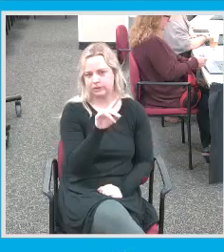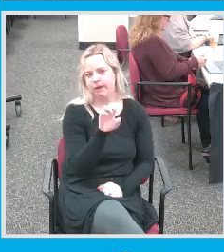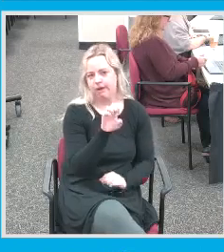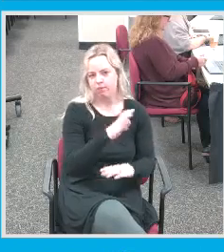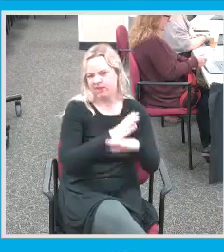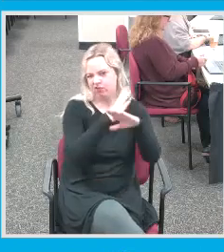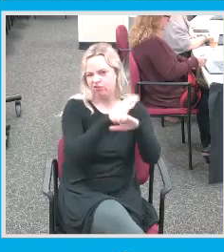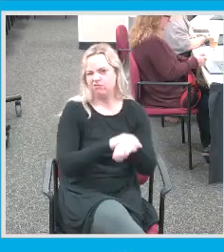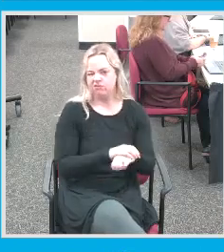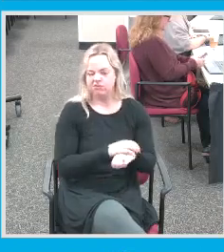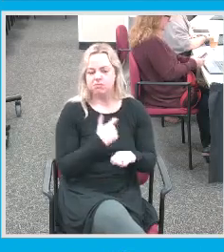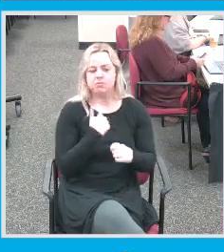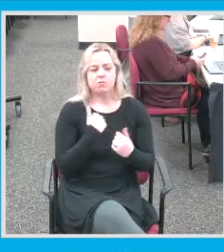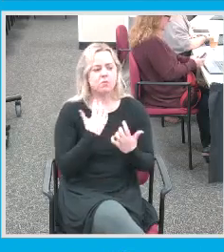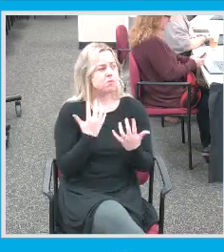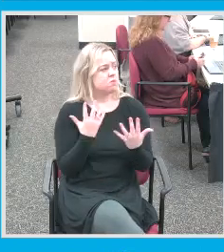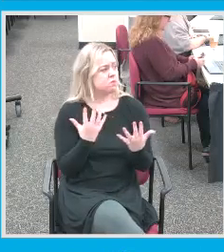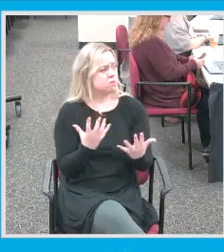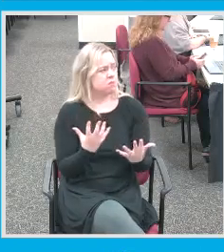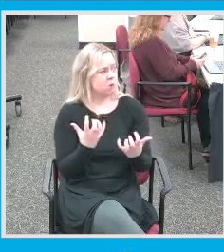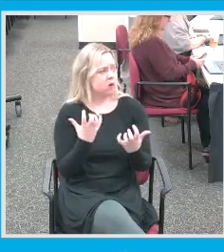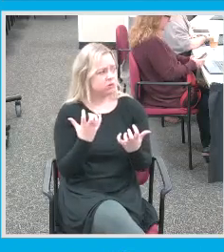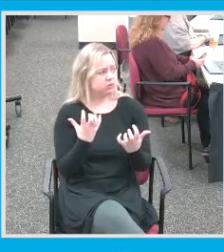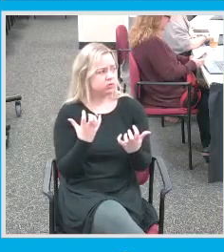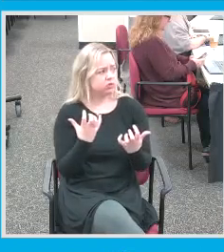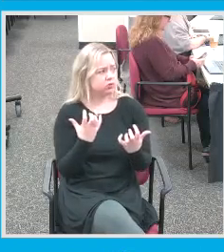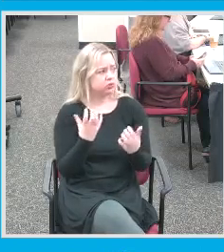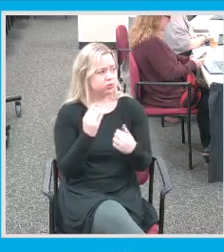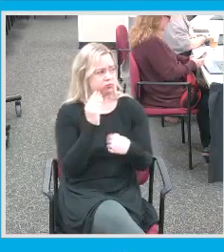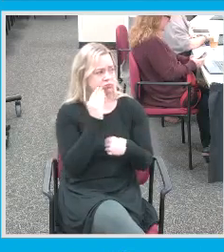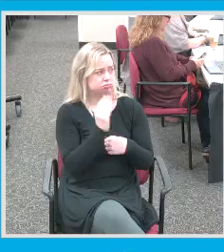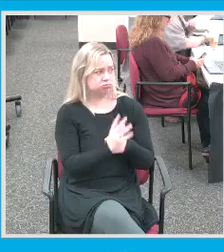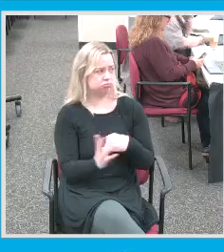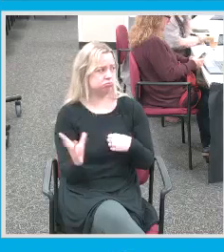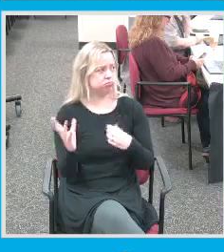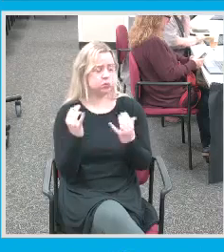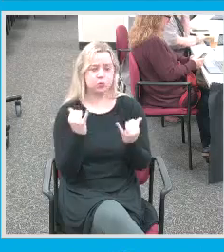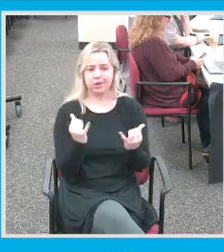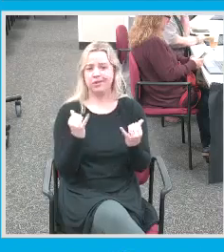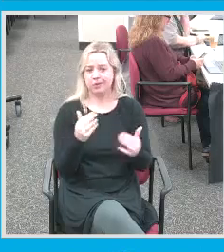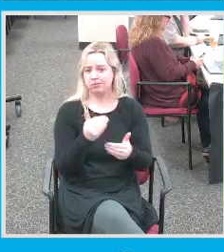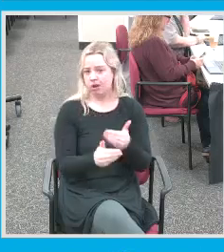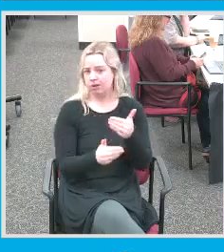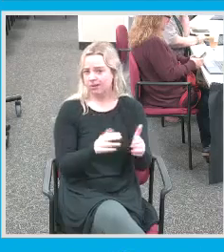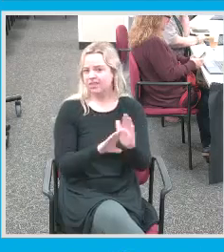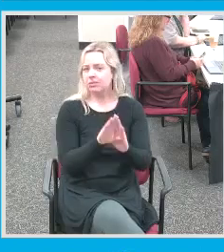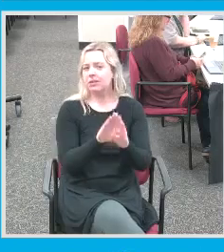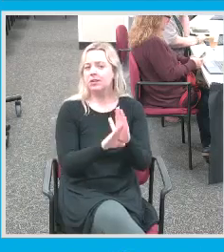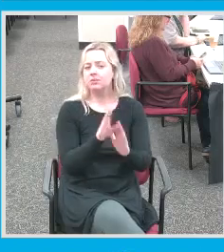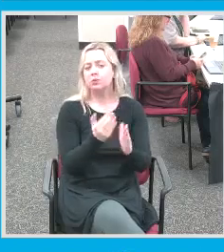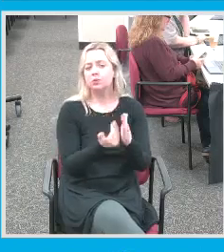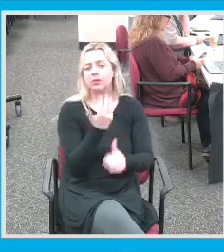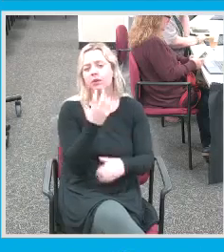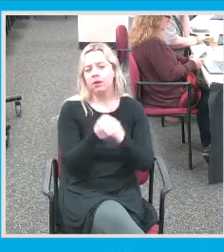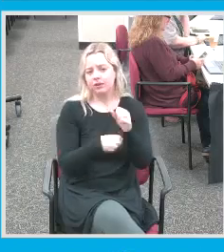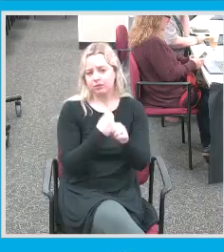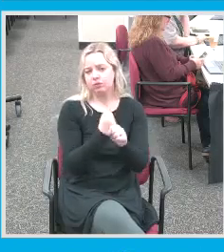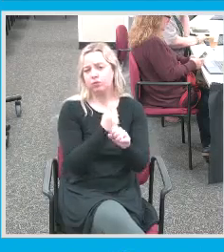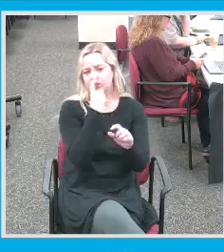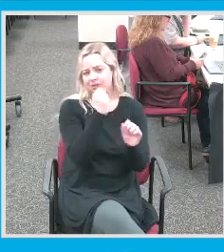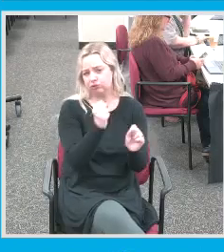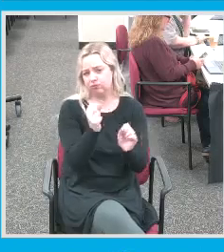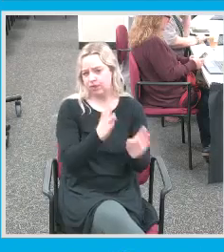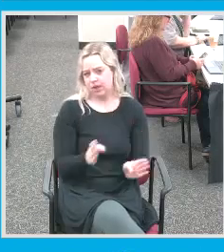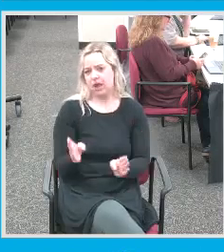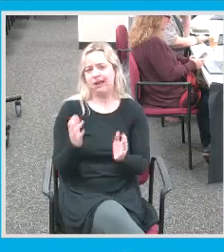And I wanted to make note of that because we are in the process of developing our new 5-year strategic plan, and